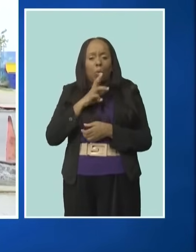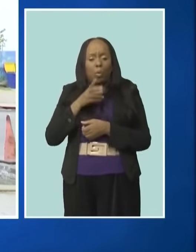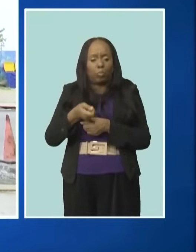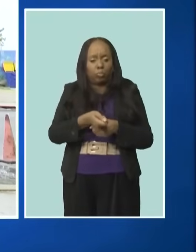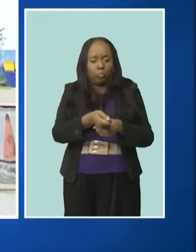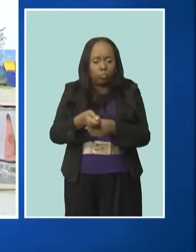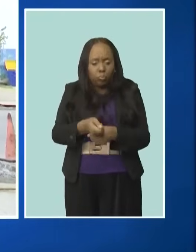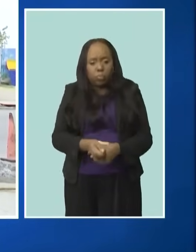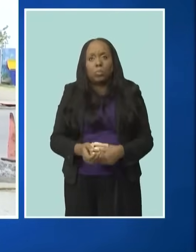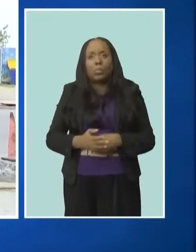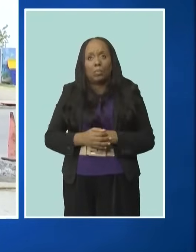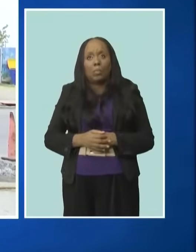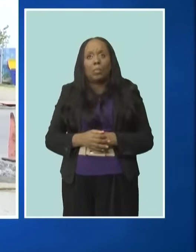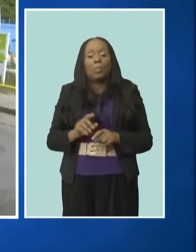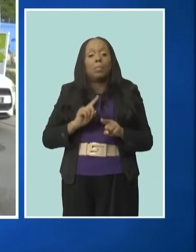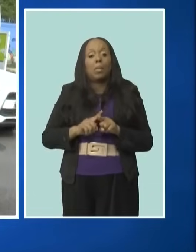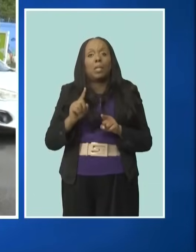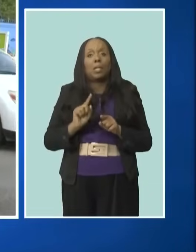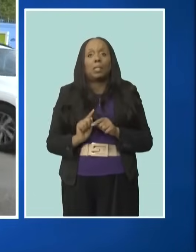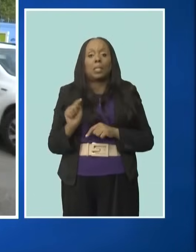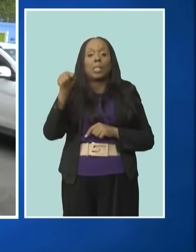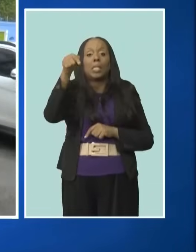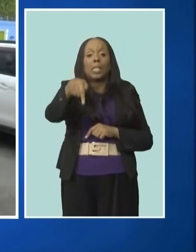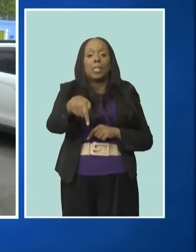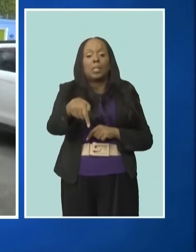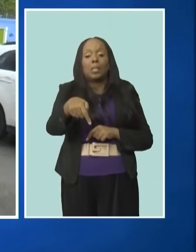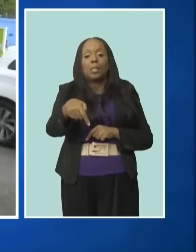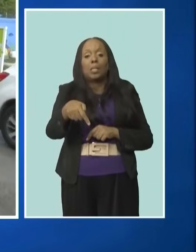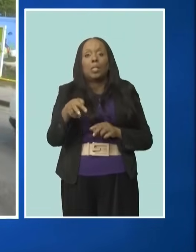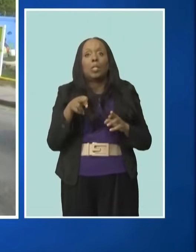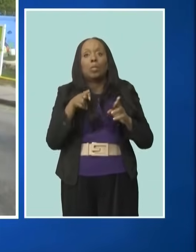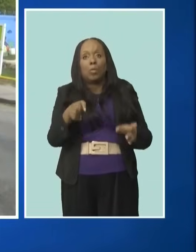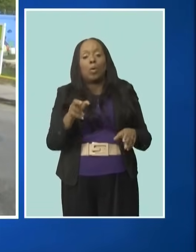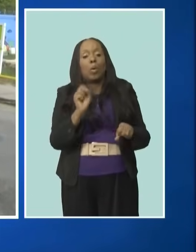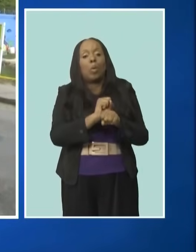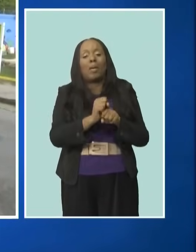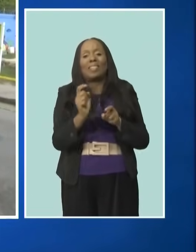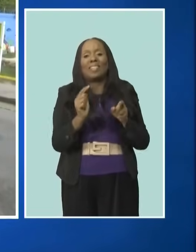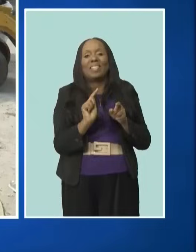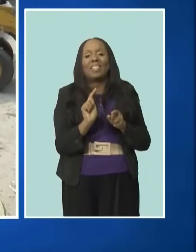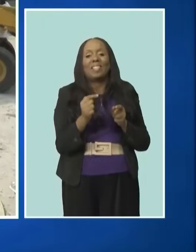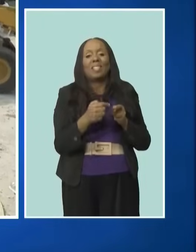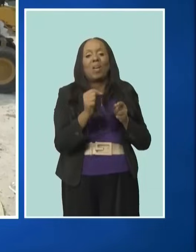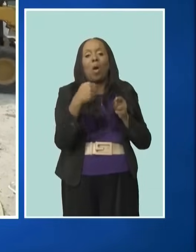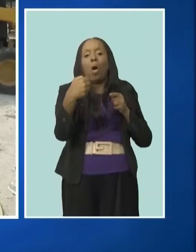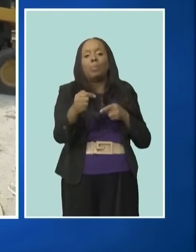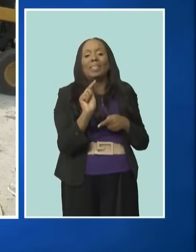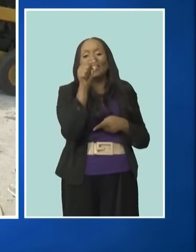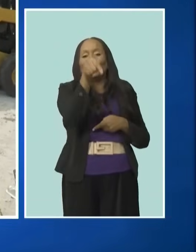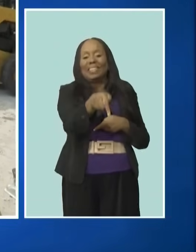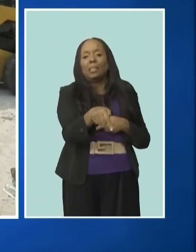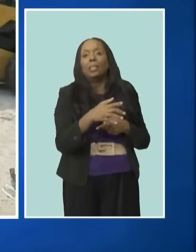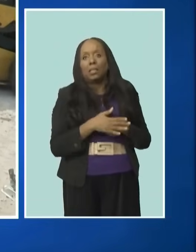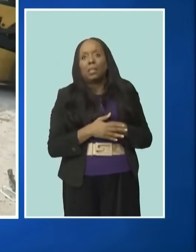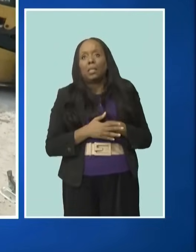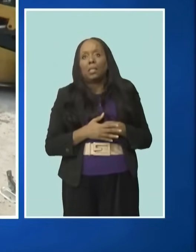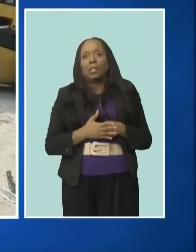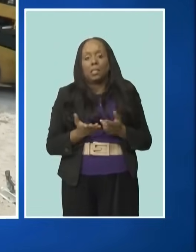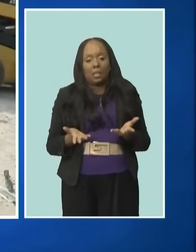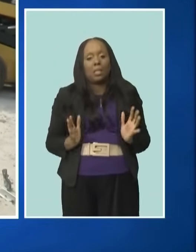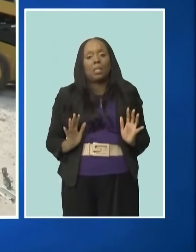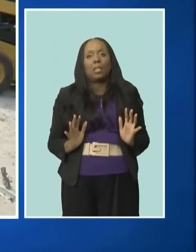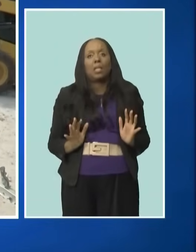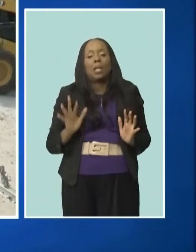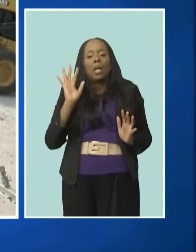But what the guys have done, they've crossed the road and we are now working on the northern side of the road This side is a lot less compacted